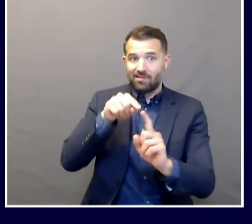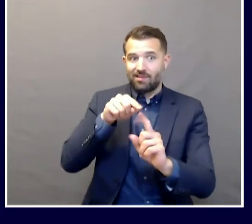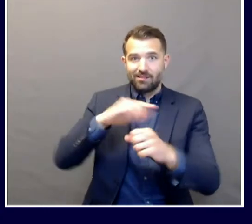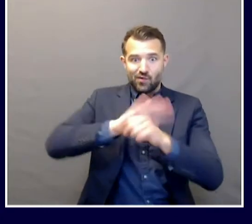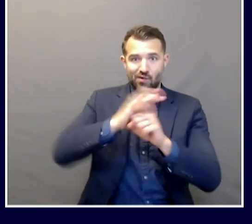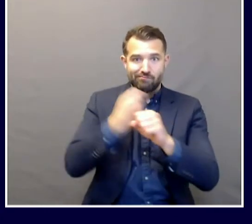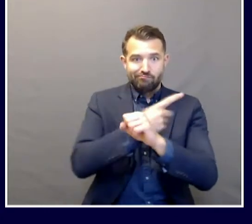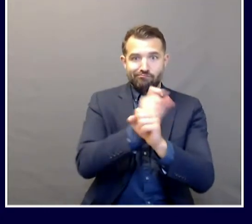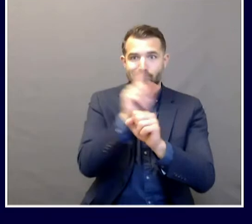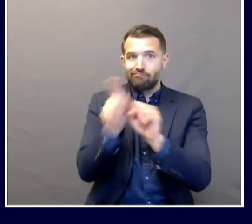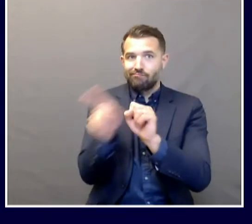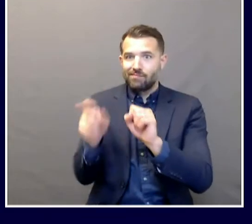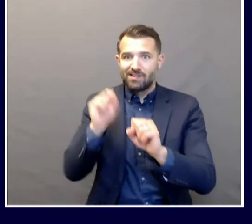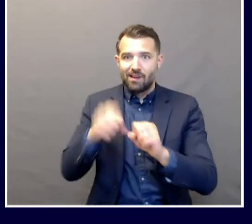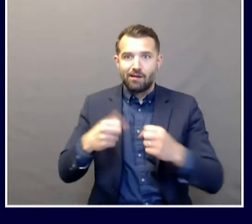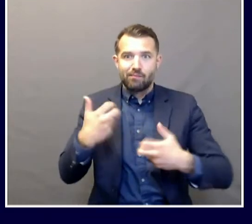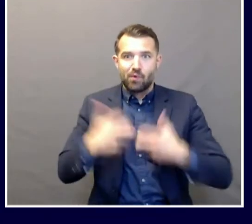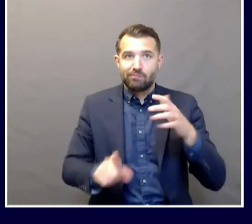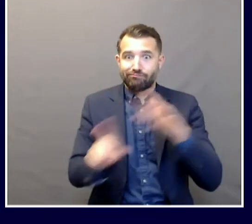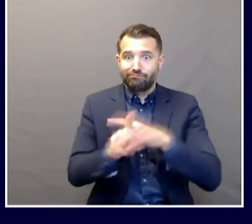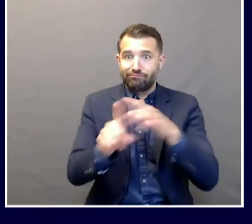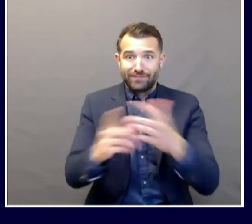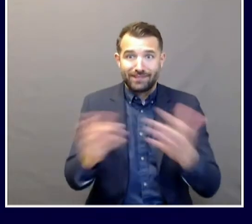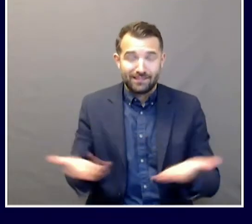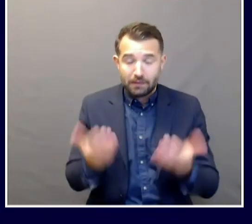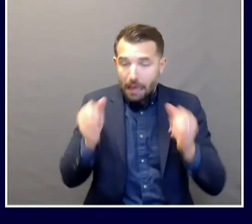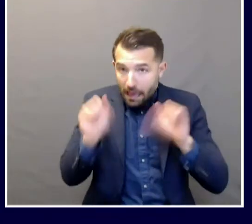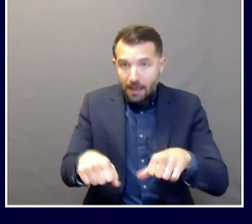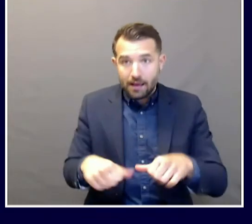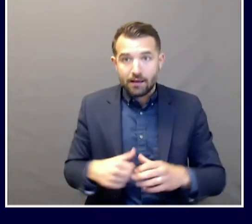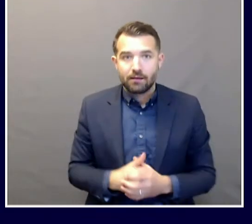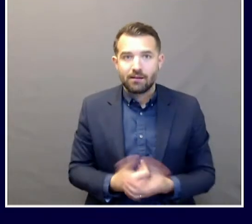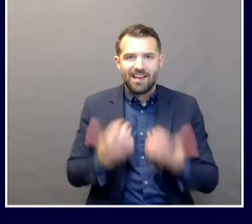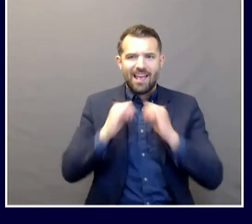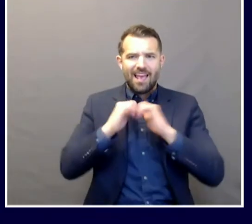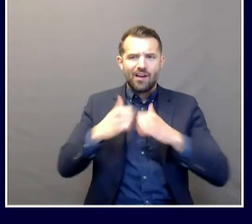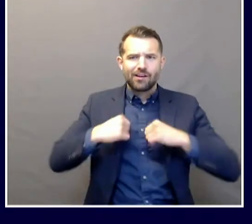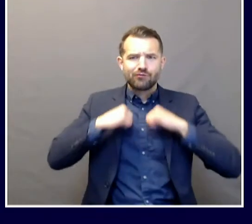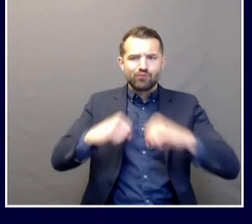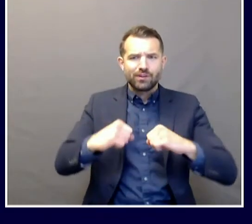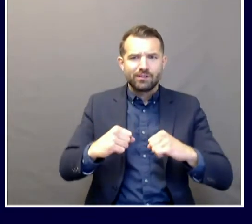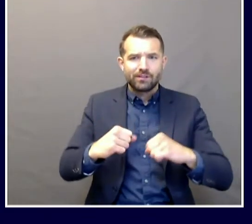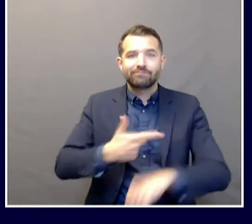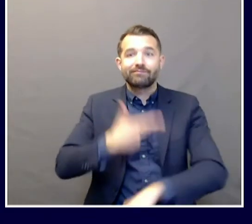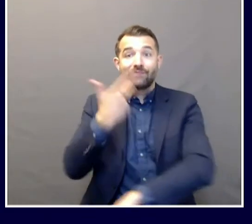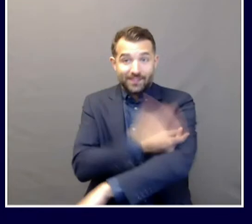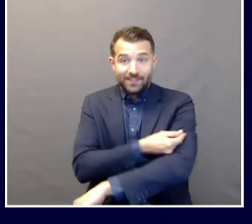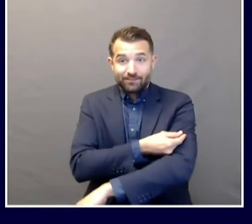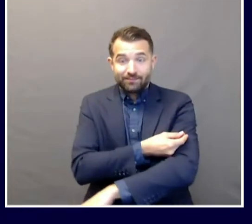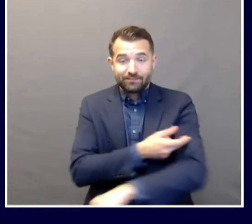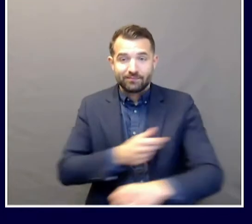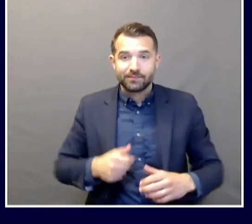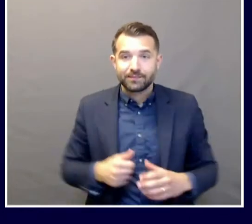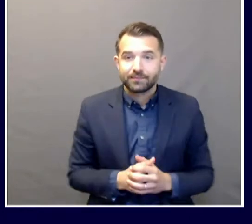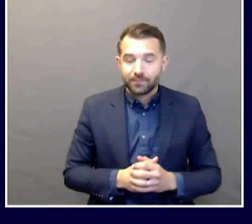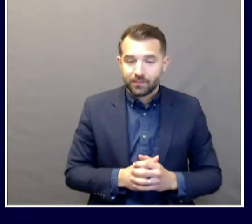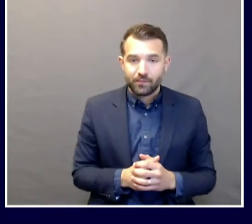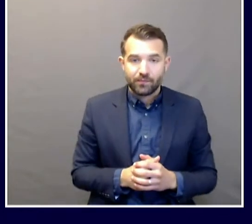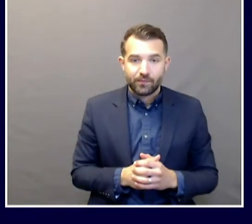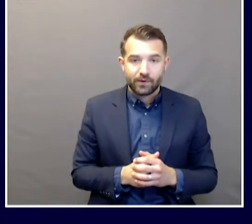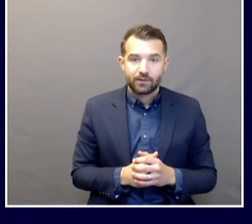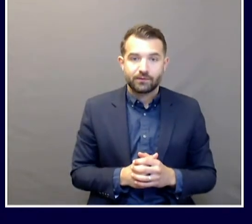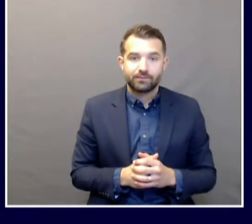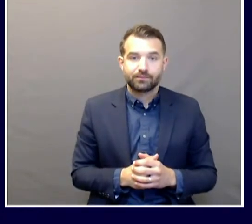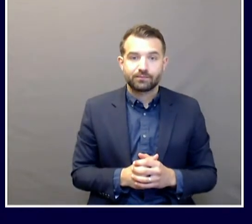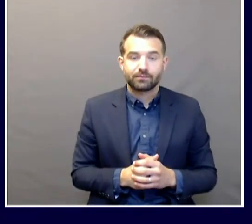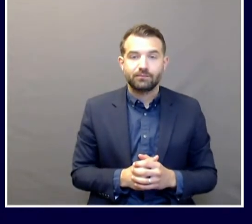So that's where we should really be focused. And we've got the tools at our disposal right now to get a hold of that. Okay, and one last